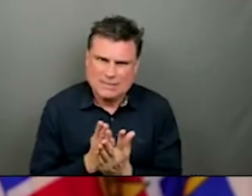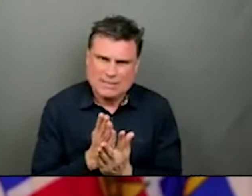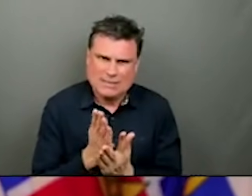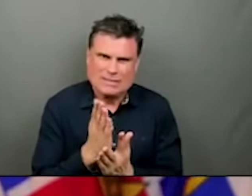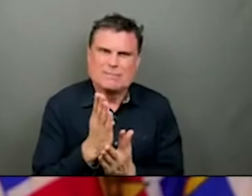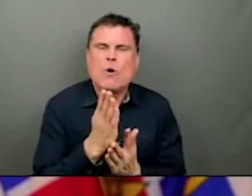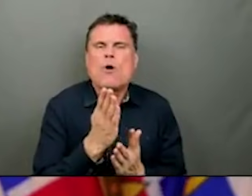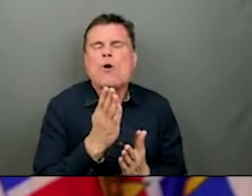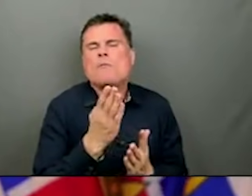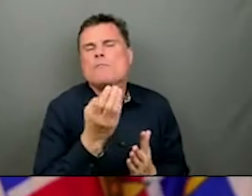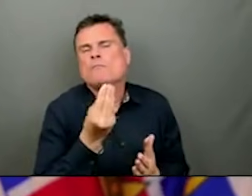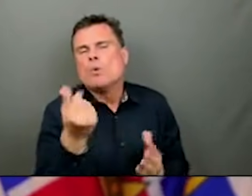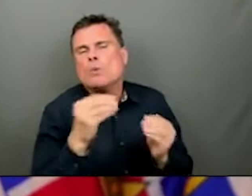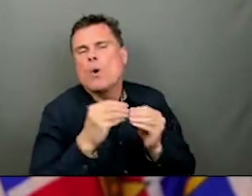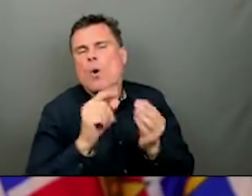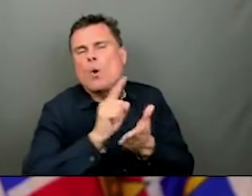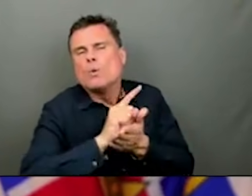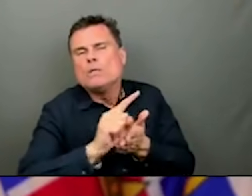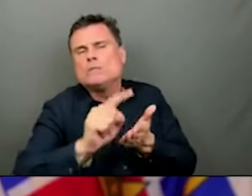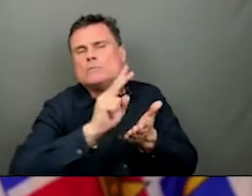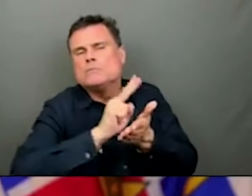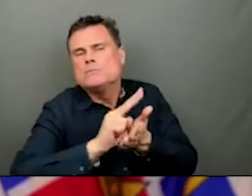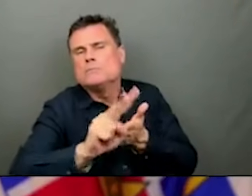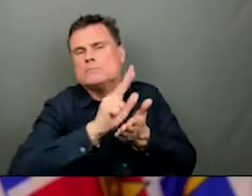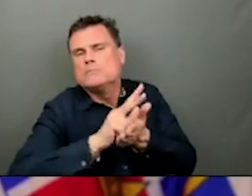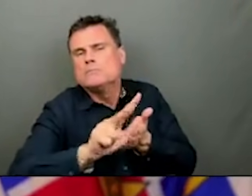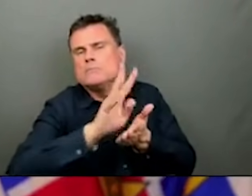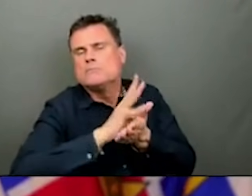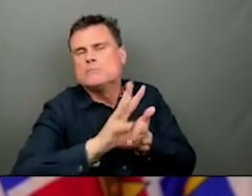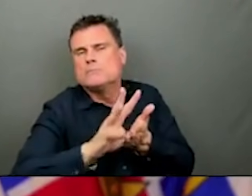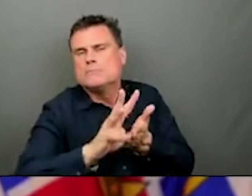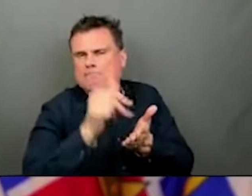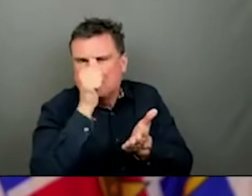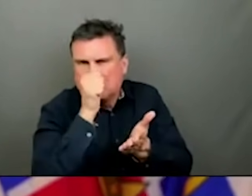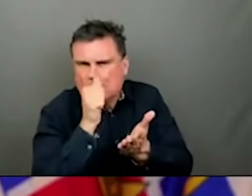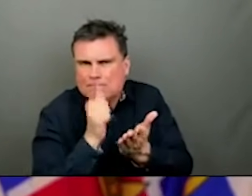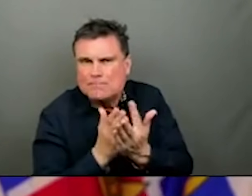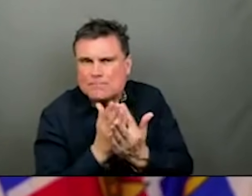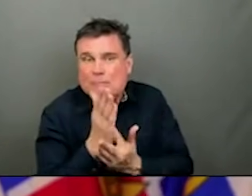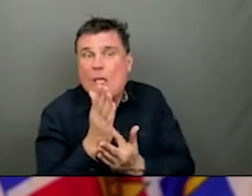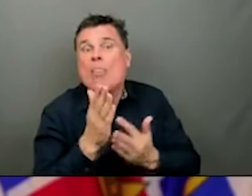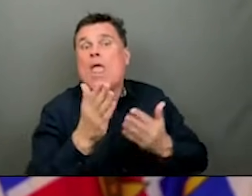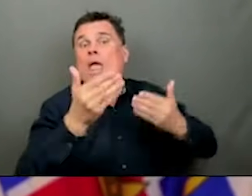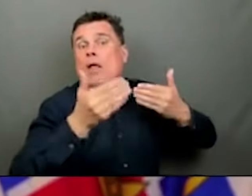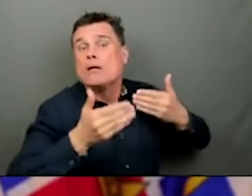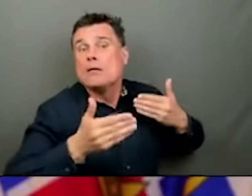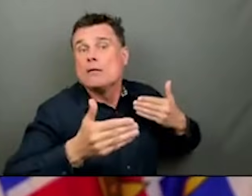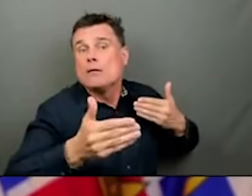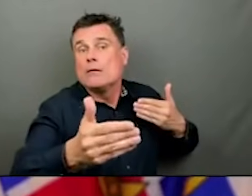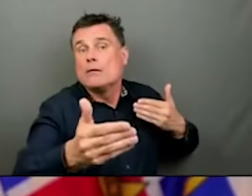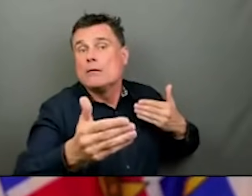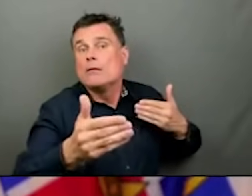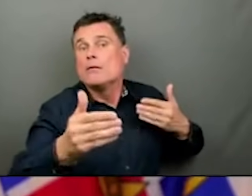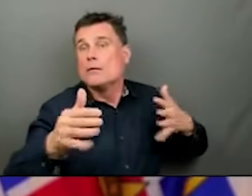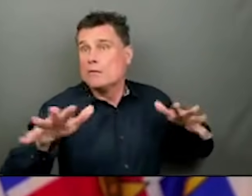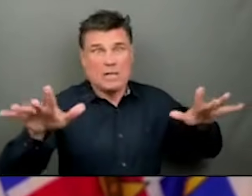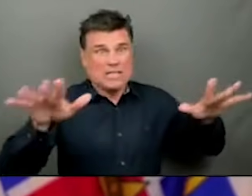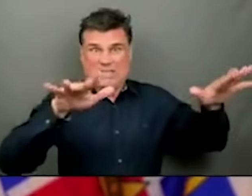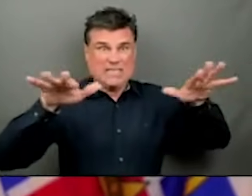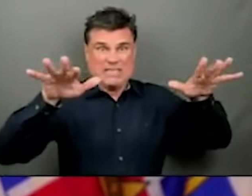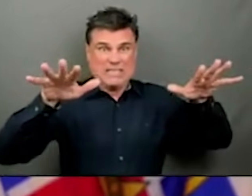again, take that pressure off the hospital system. And then we can manage with our public health resources, doing the things that we've